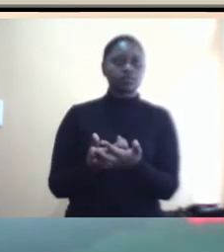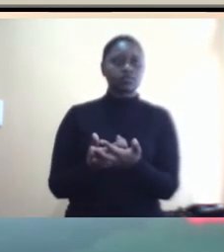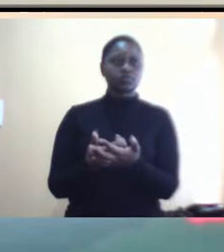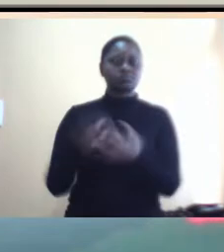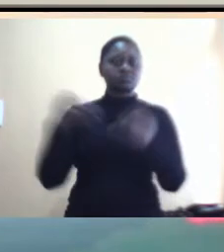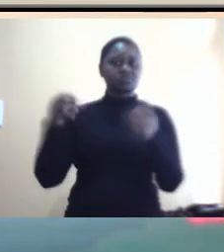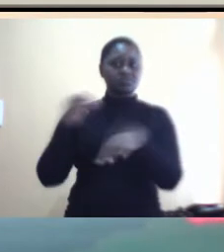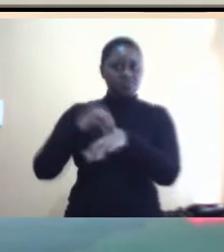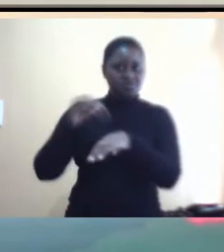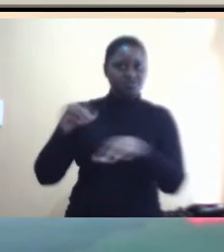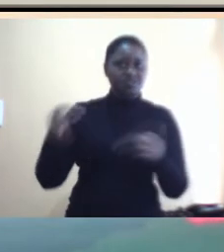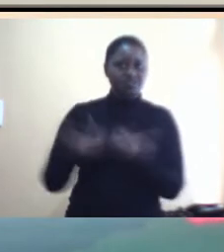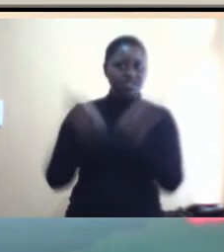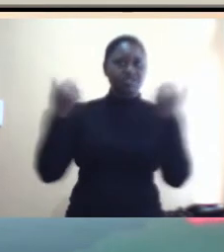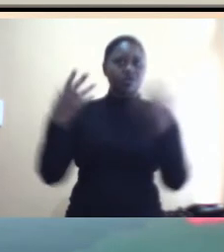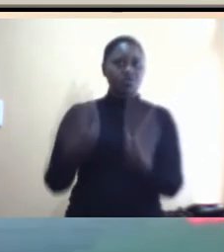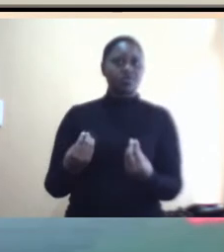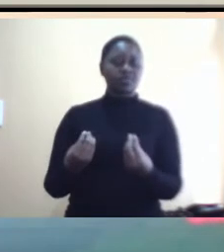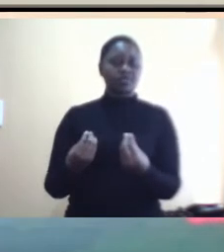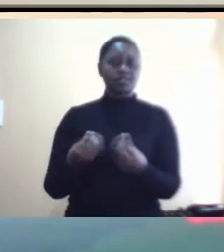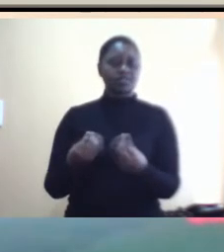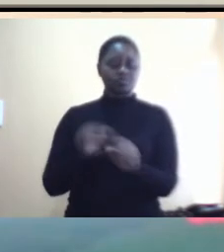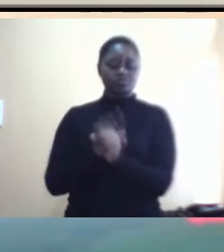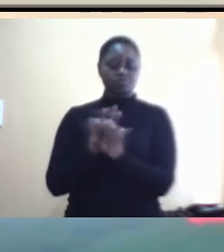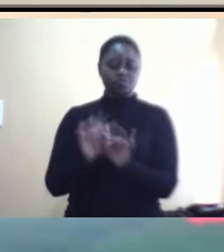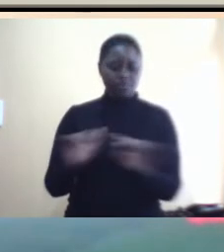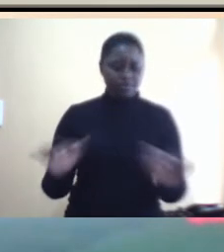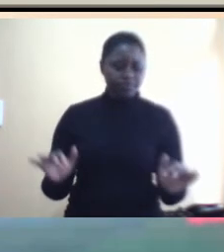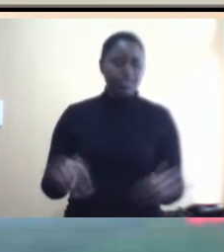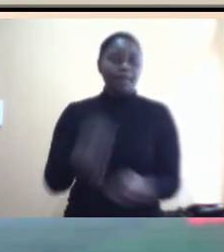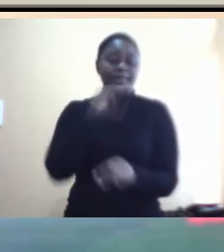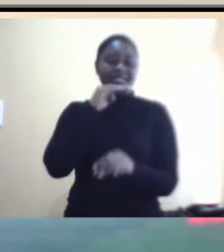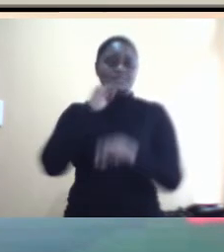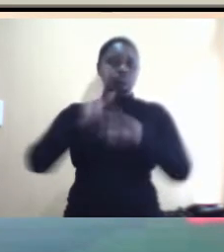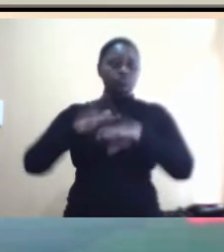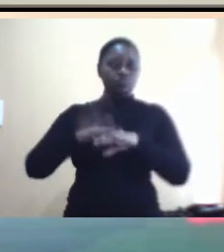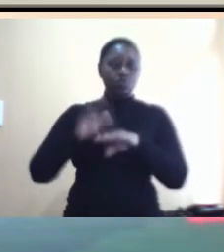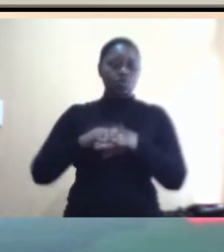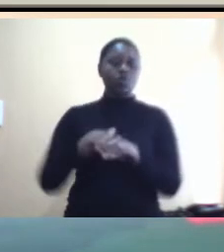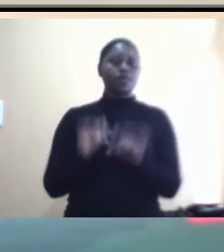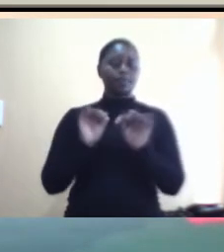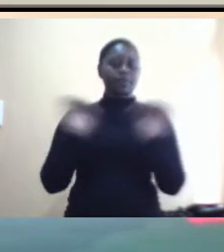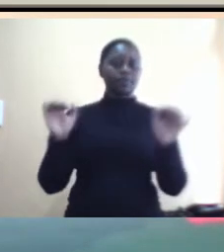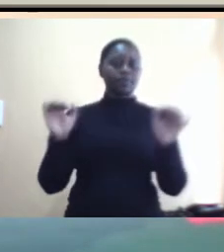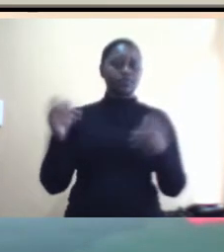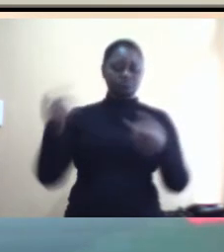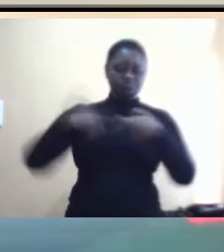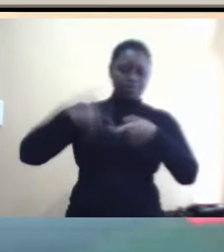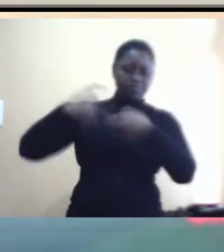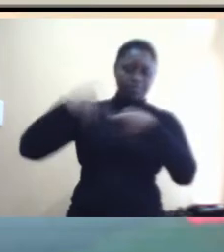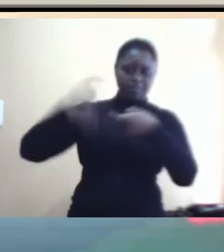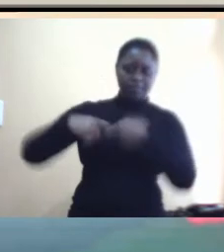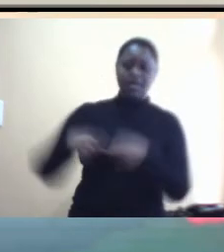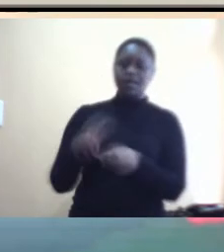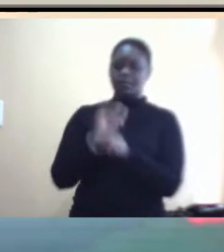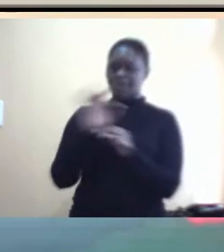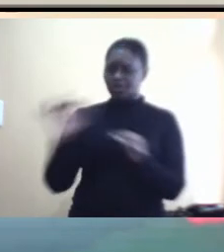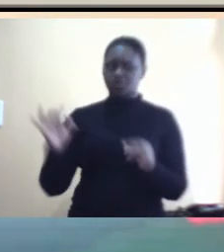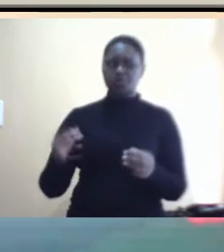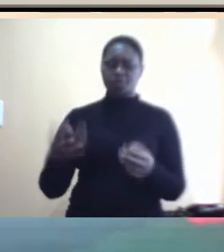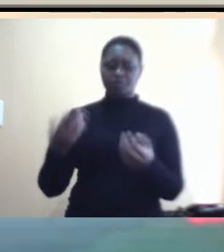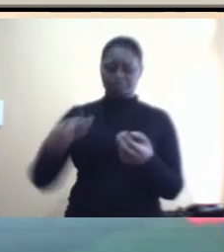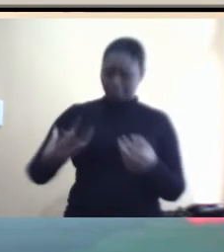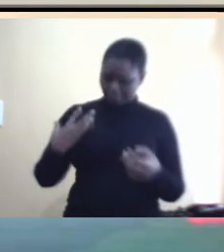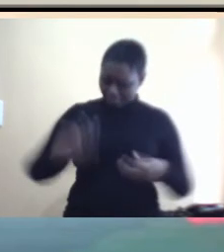The economic crisis presented by COVID-19 means more people will join the millions of hungry and